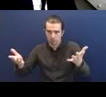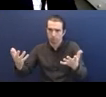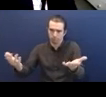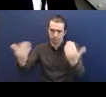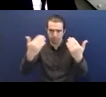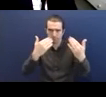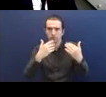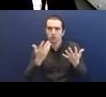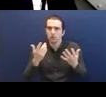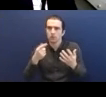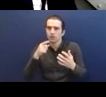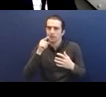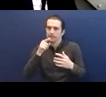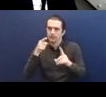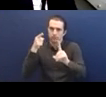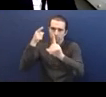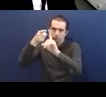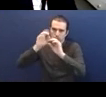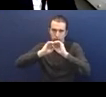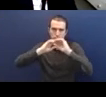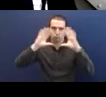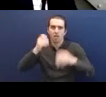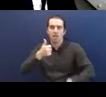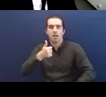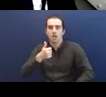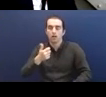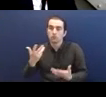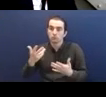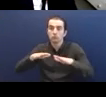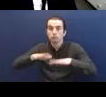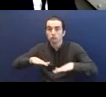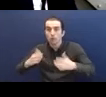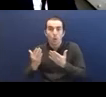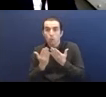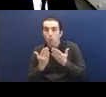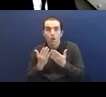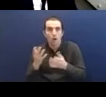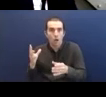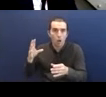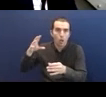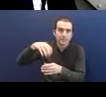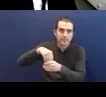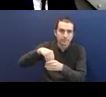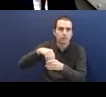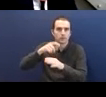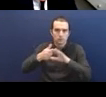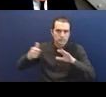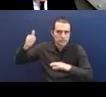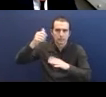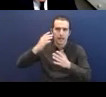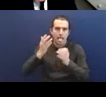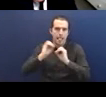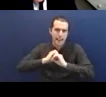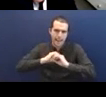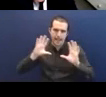school. The local school should be serving the needs of all the children that live in the catchment area of the school.